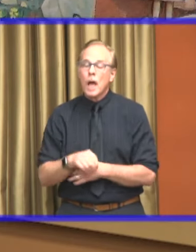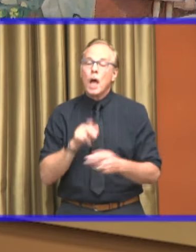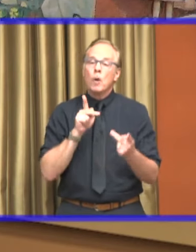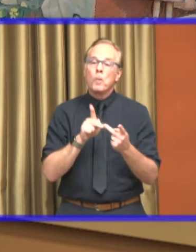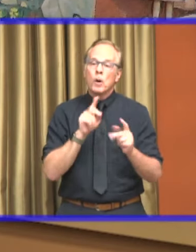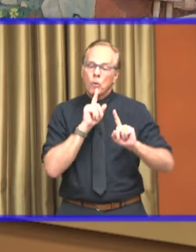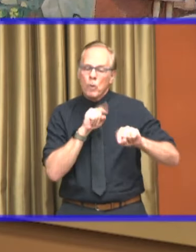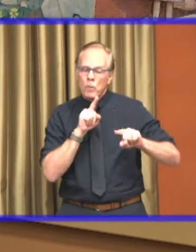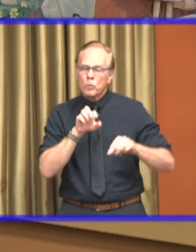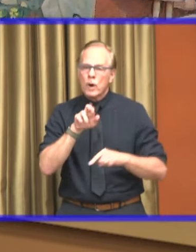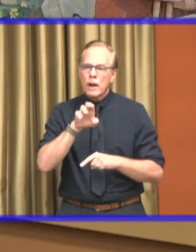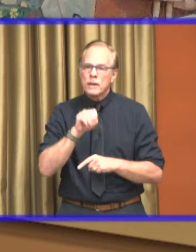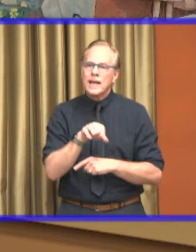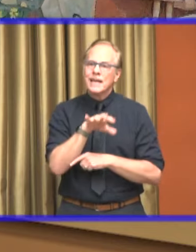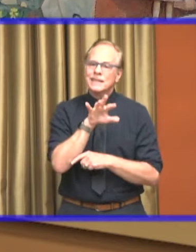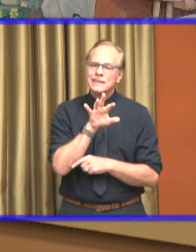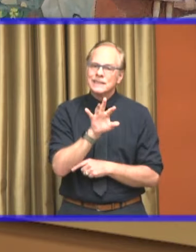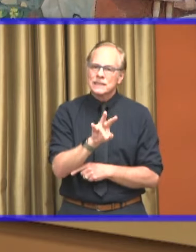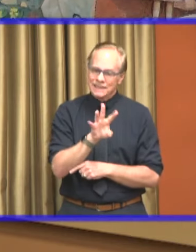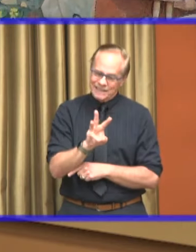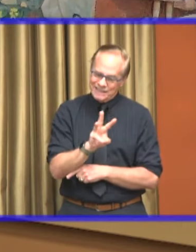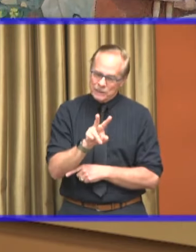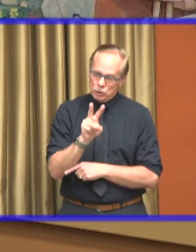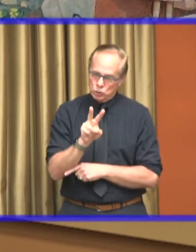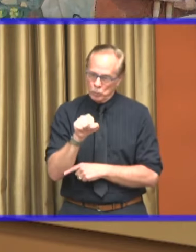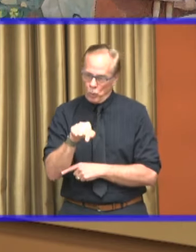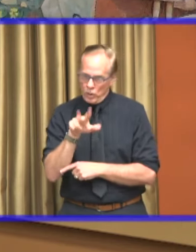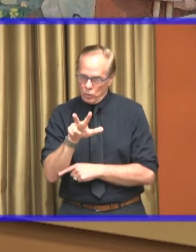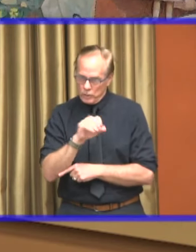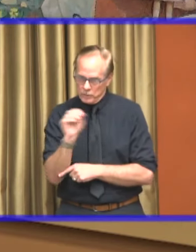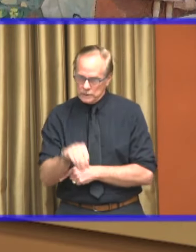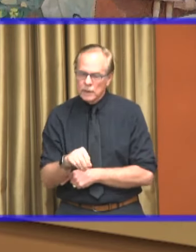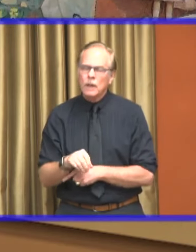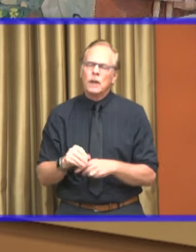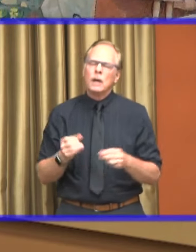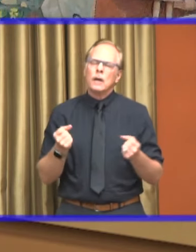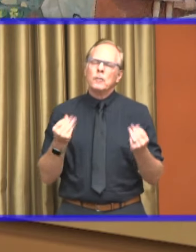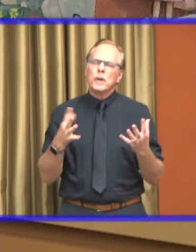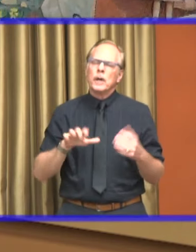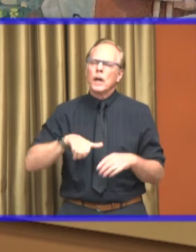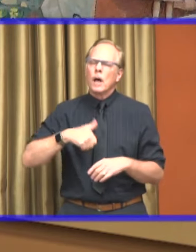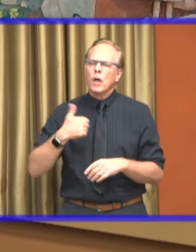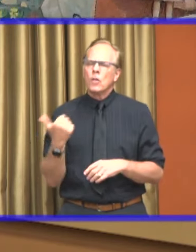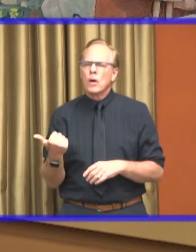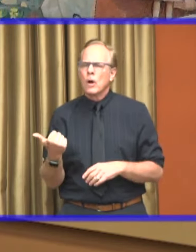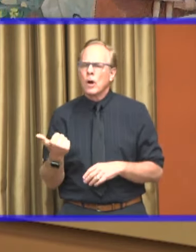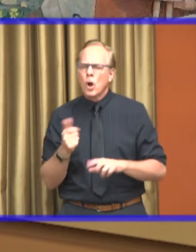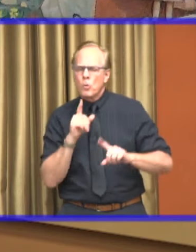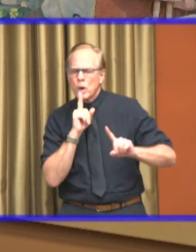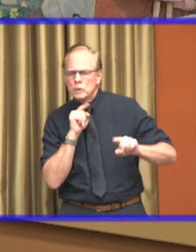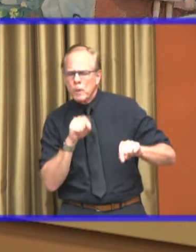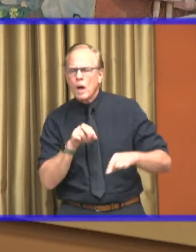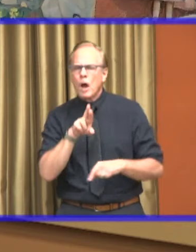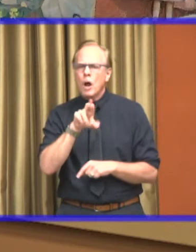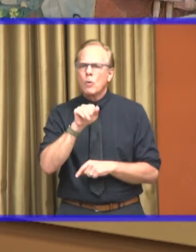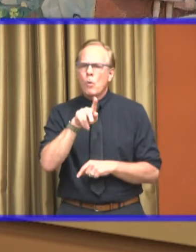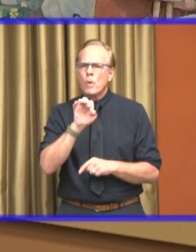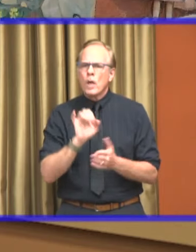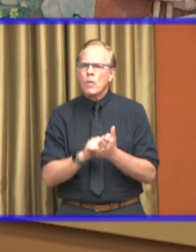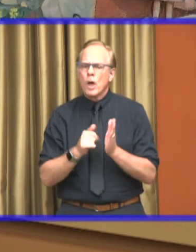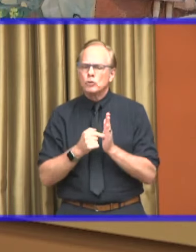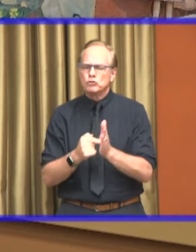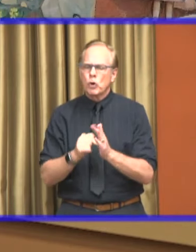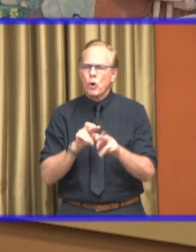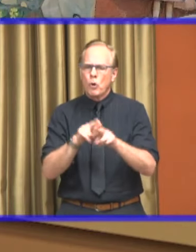rate is 62.3%. And there are a number of other response rates that reflect our